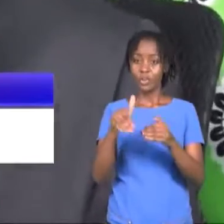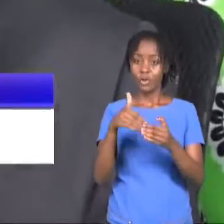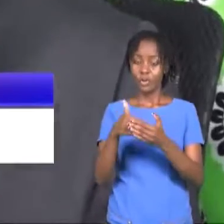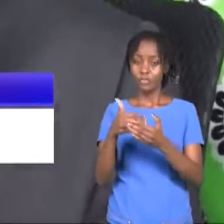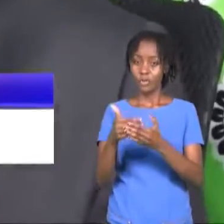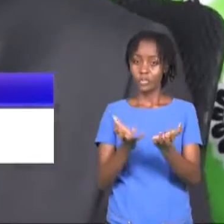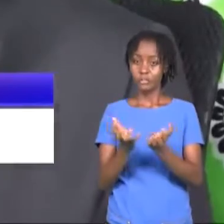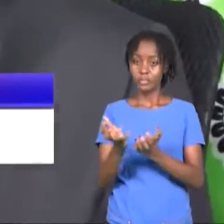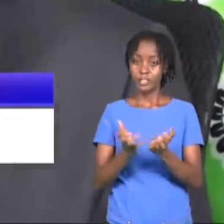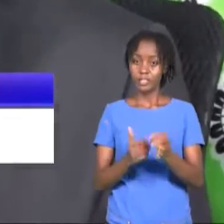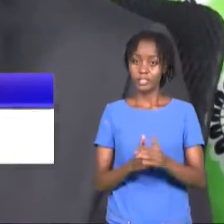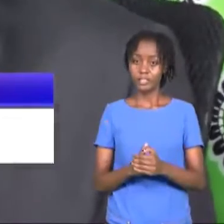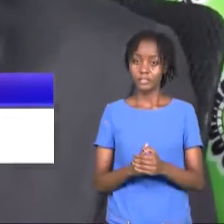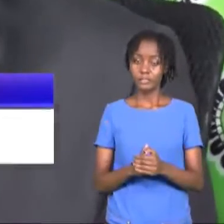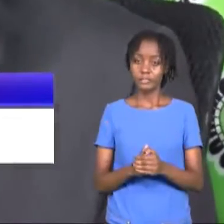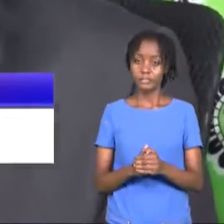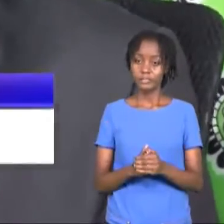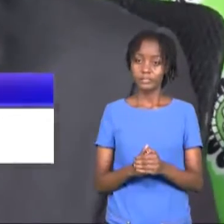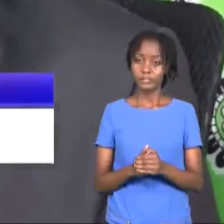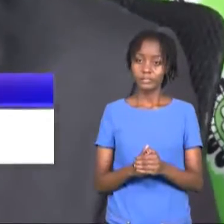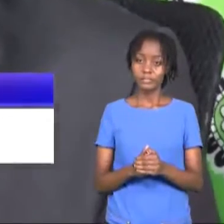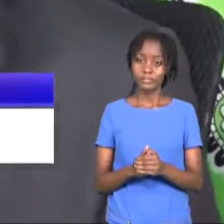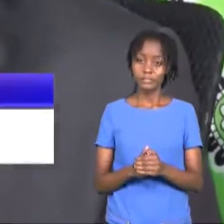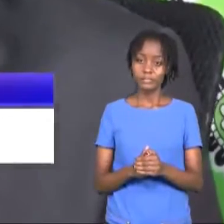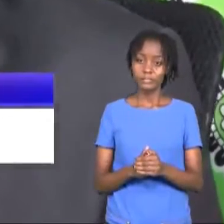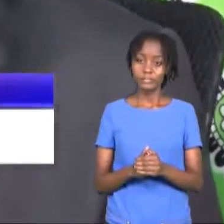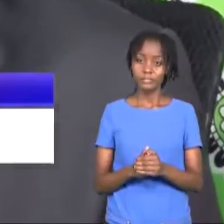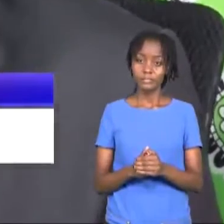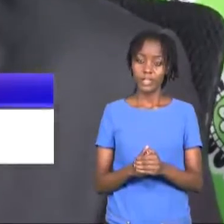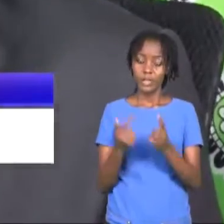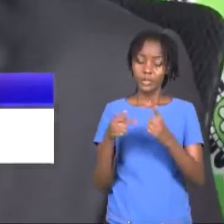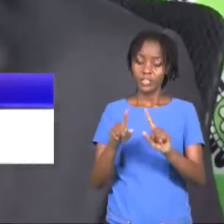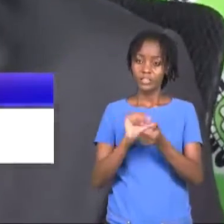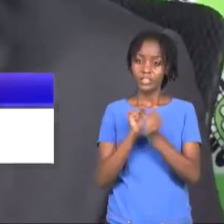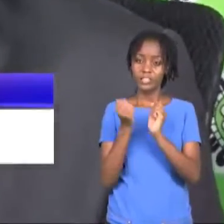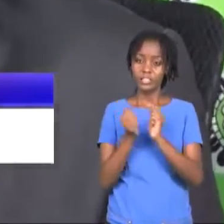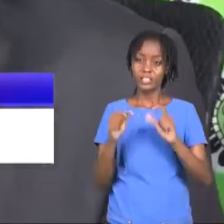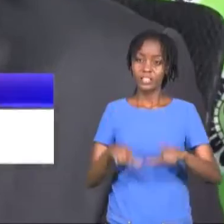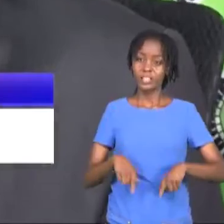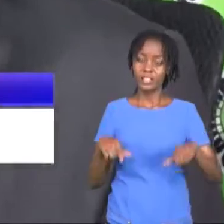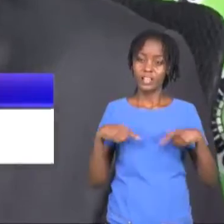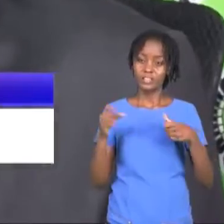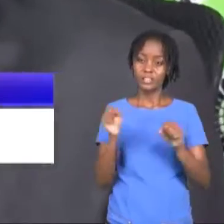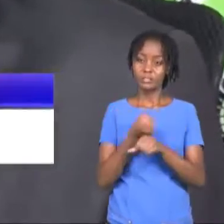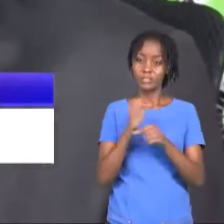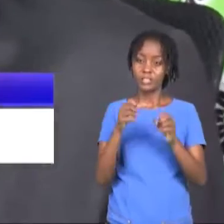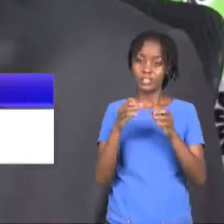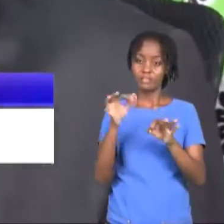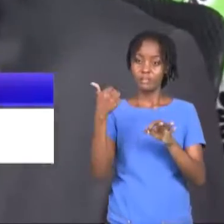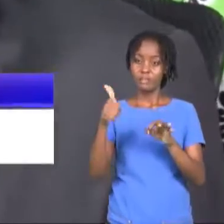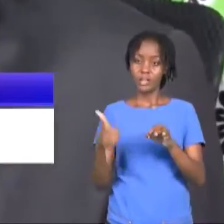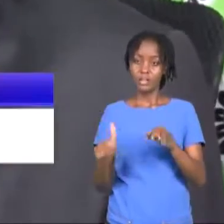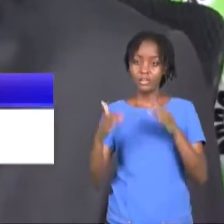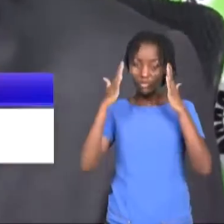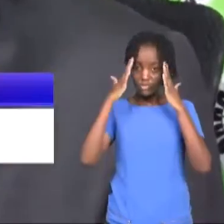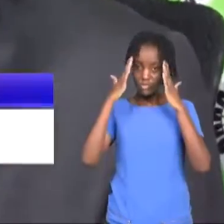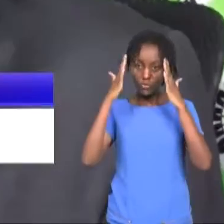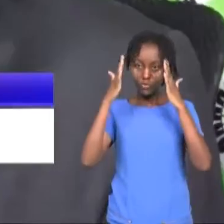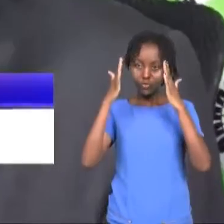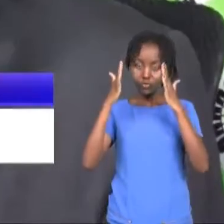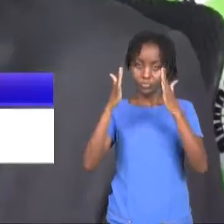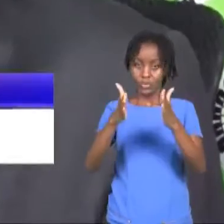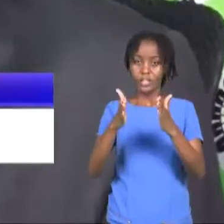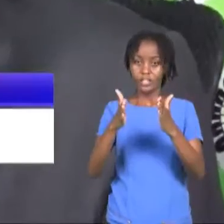to transform lives and livelihoods if you are not singularly focused, with pinpoint focus on